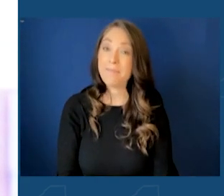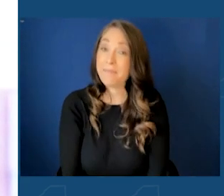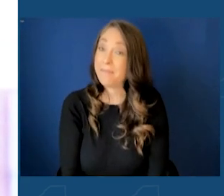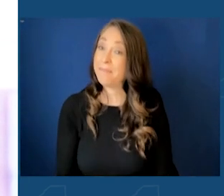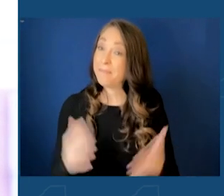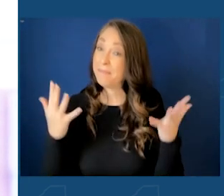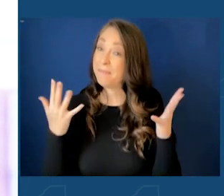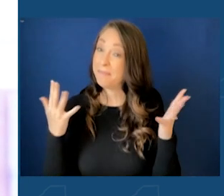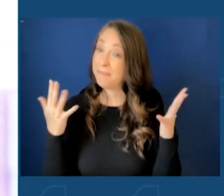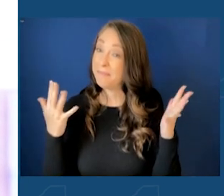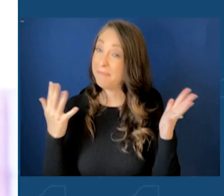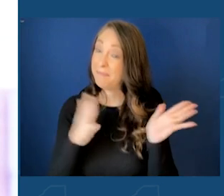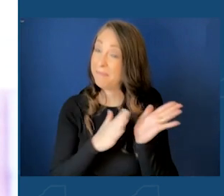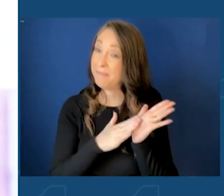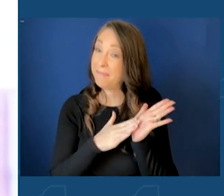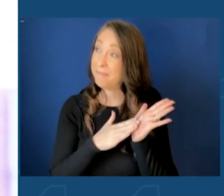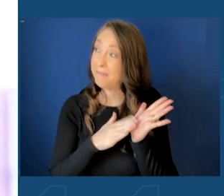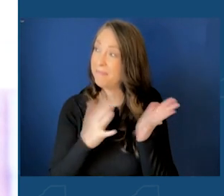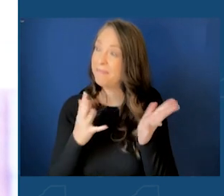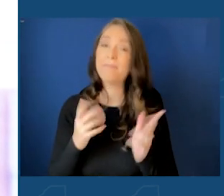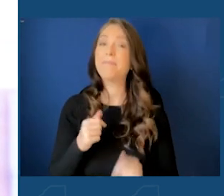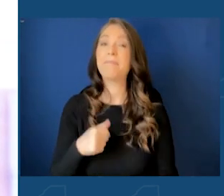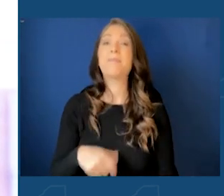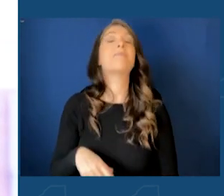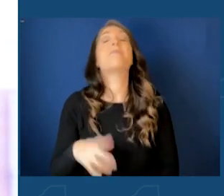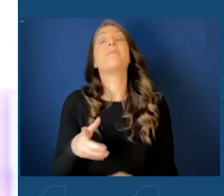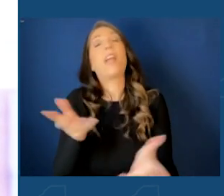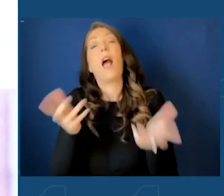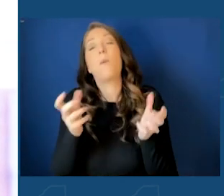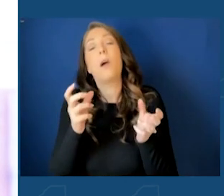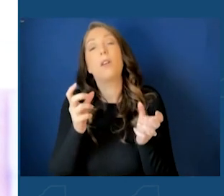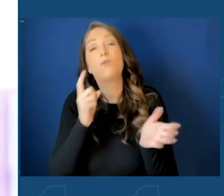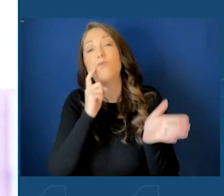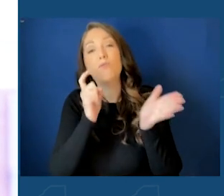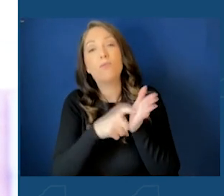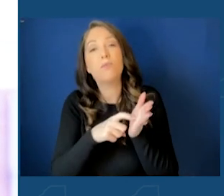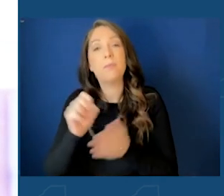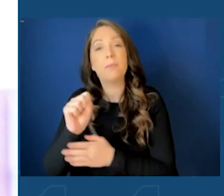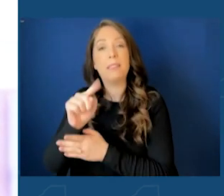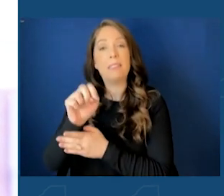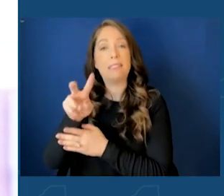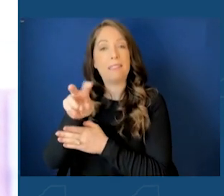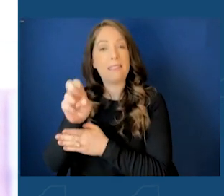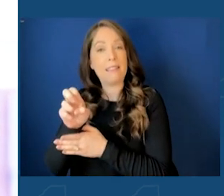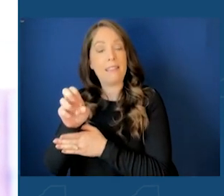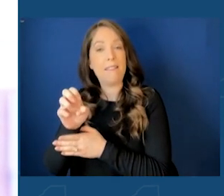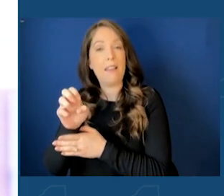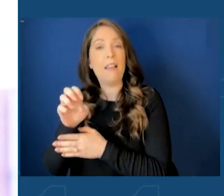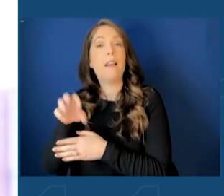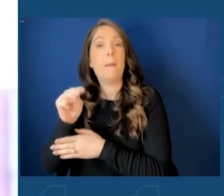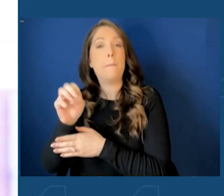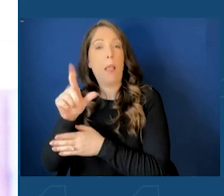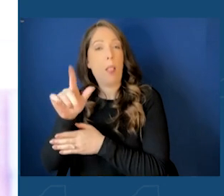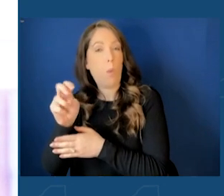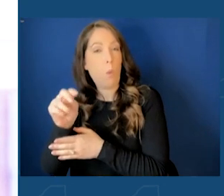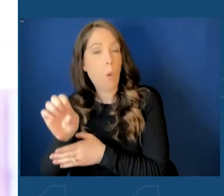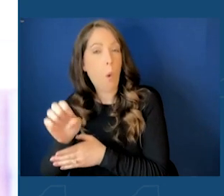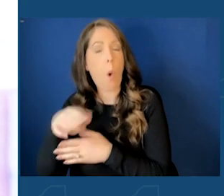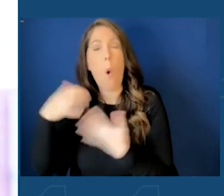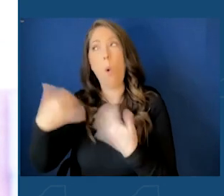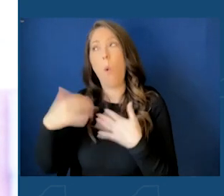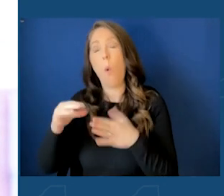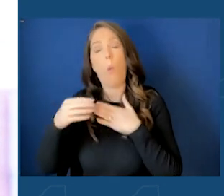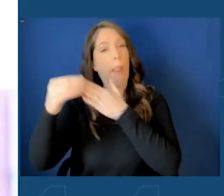But also to recognize, I know everybody's acknowledged, but I do want to give a special shout out to Steve Ballone as well. What a leader he has been,